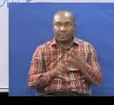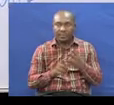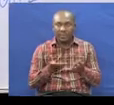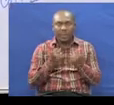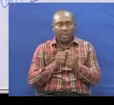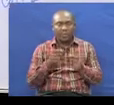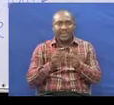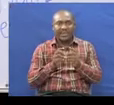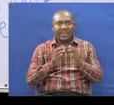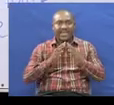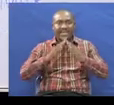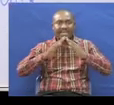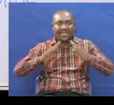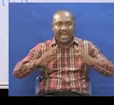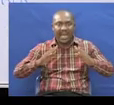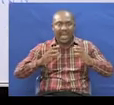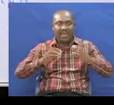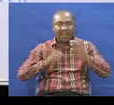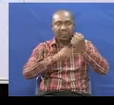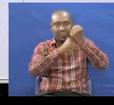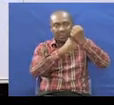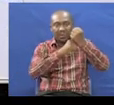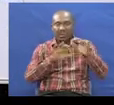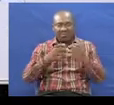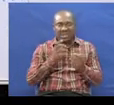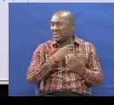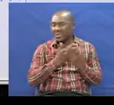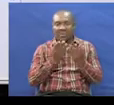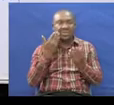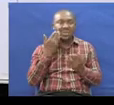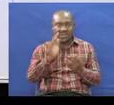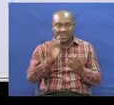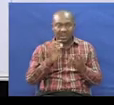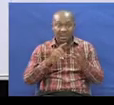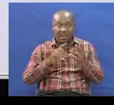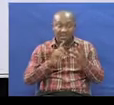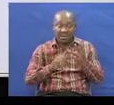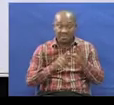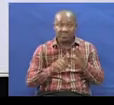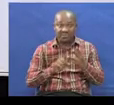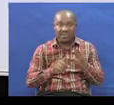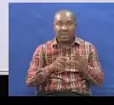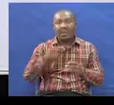necessary, but also we must have what you call a trough.